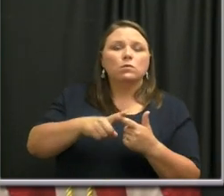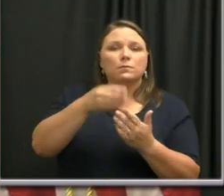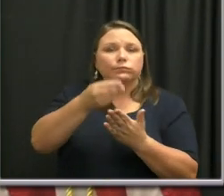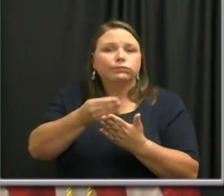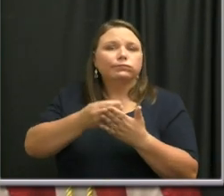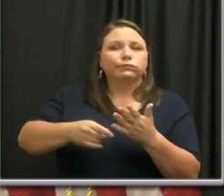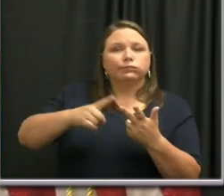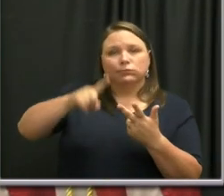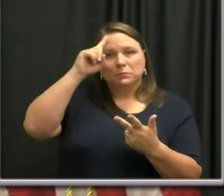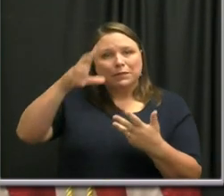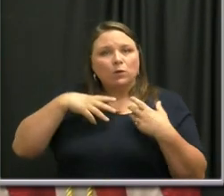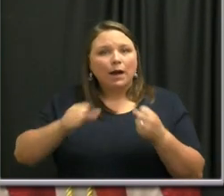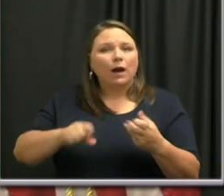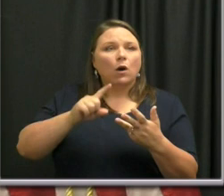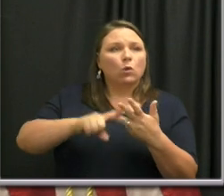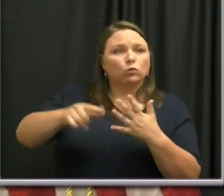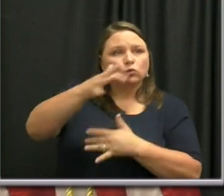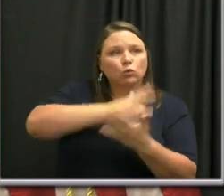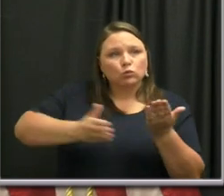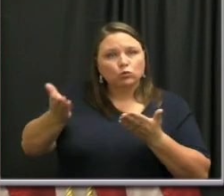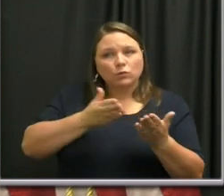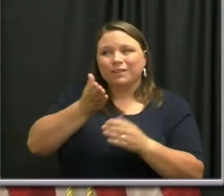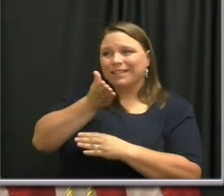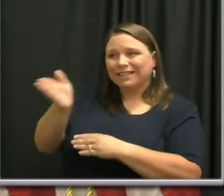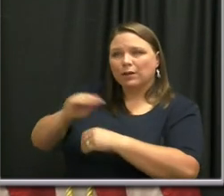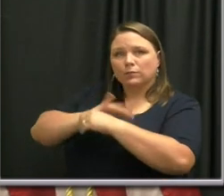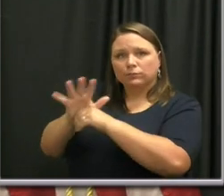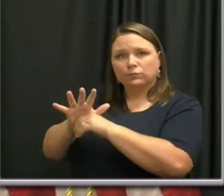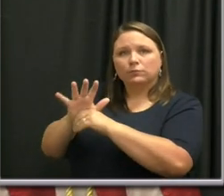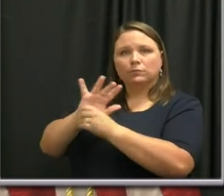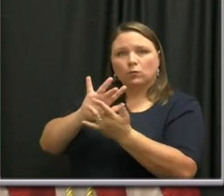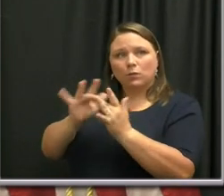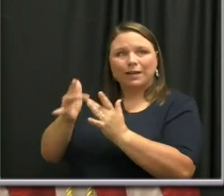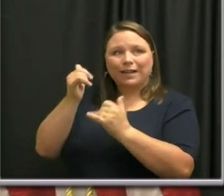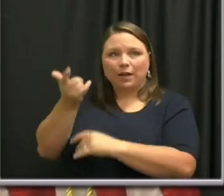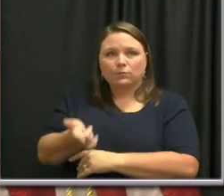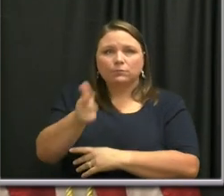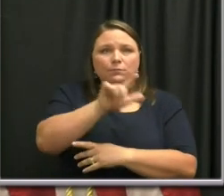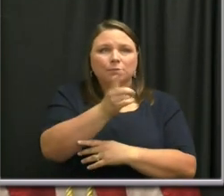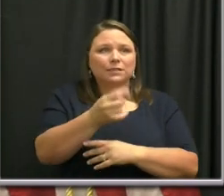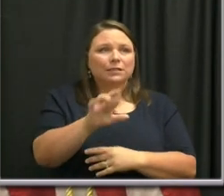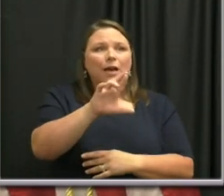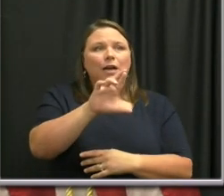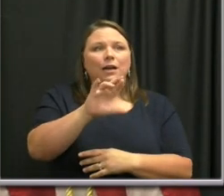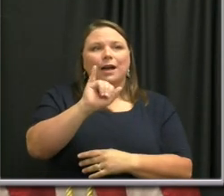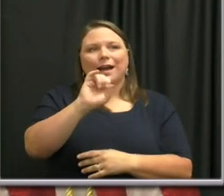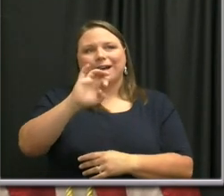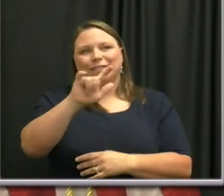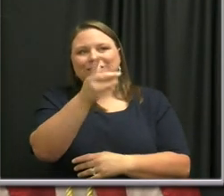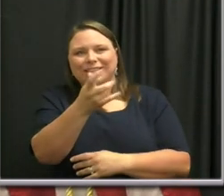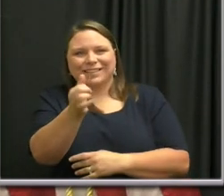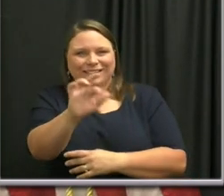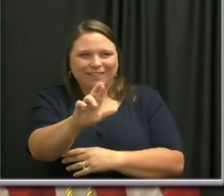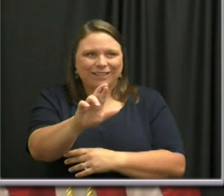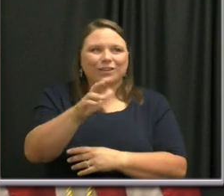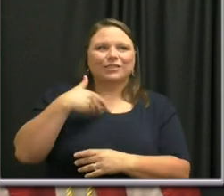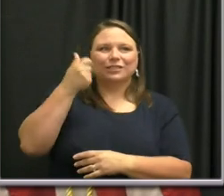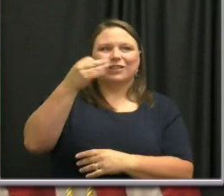assistance at the Metro COVID-19 website. And now I'll turn it over to Dr. Alex Jahangir, Chair of Metro